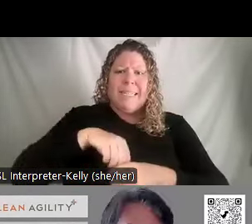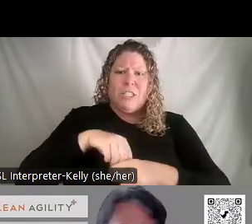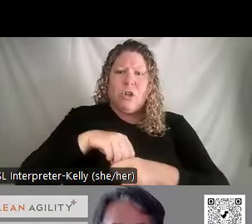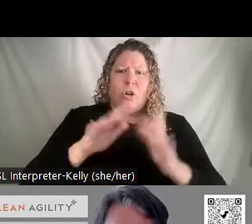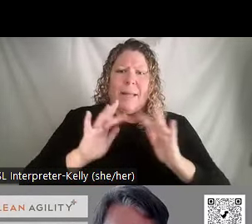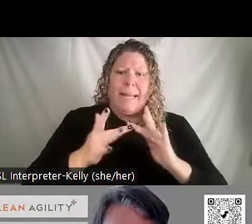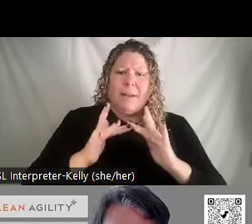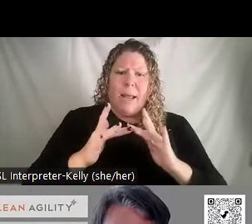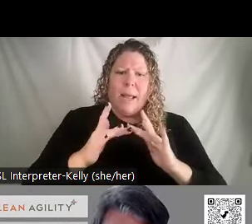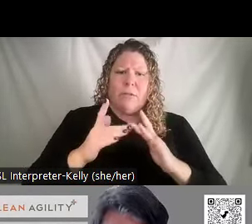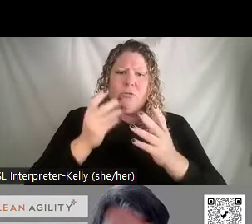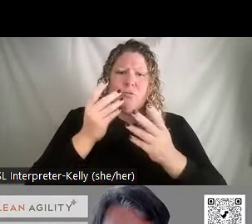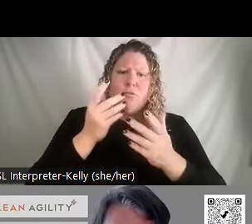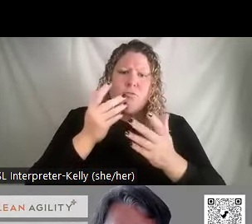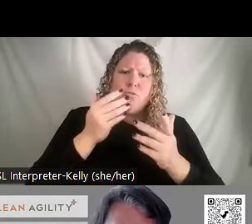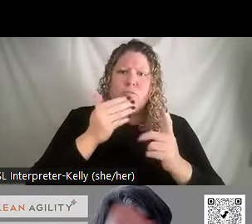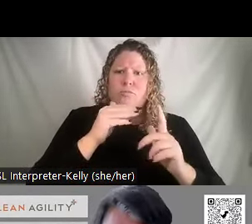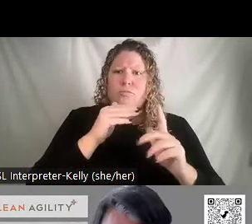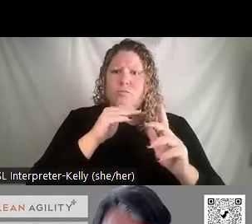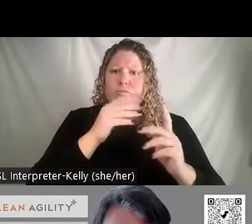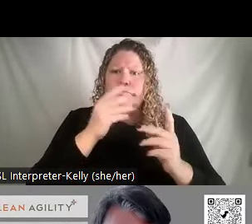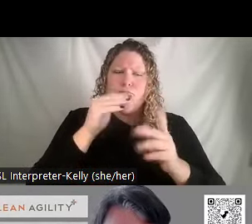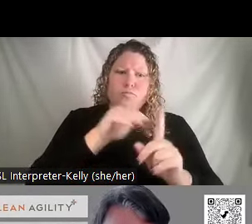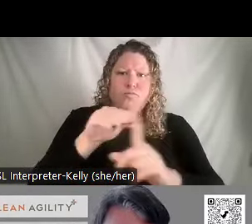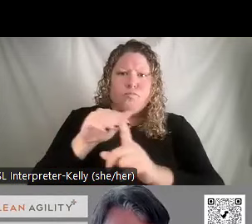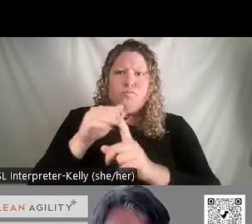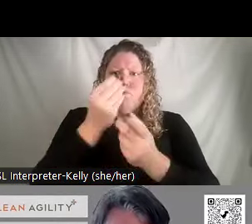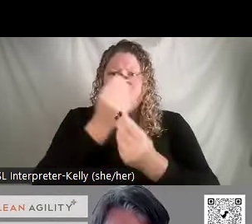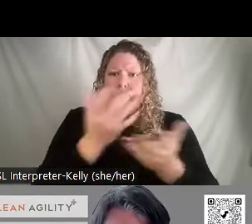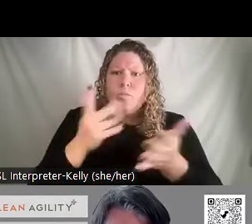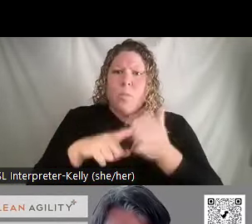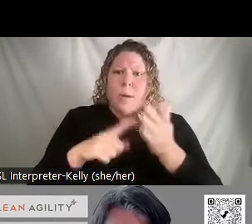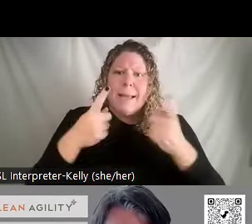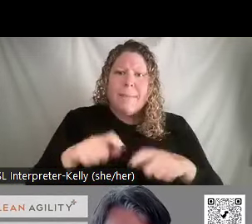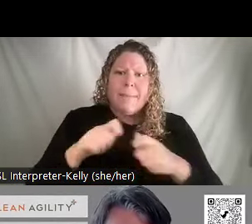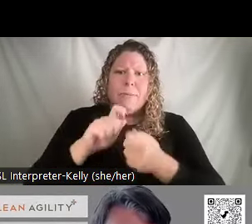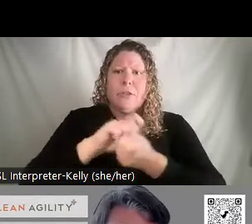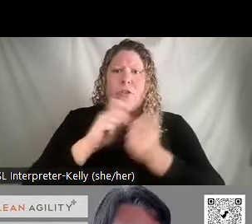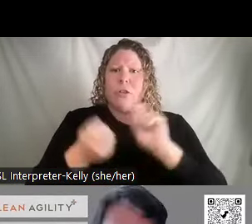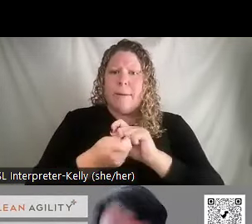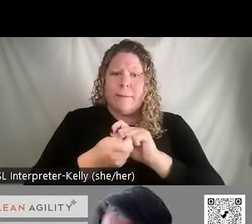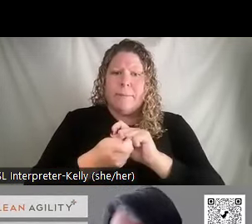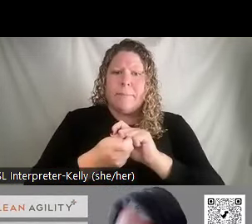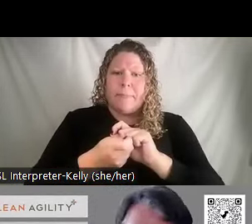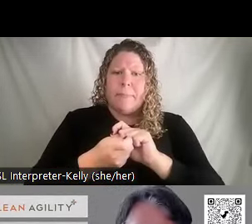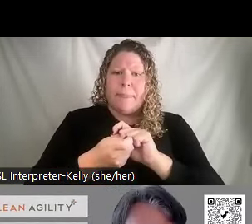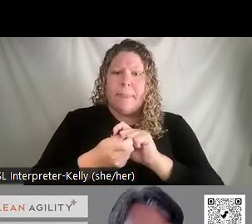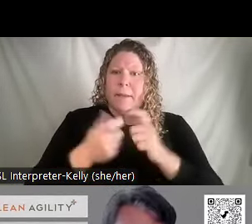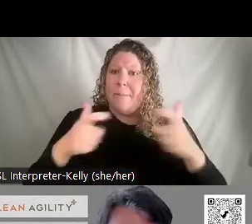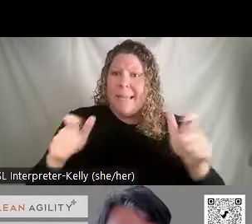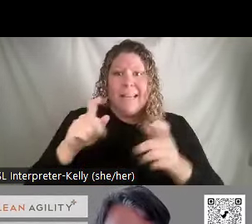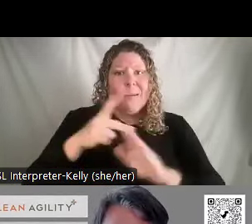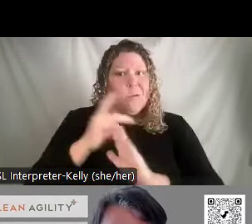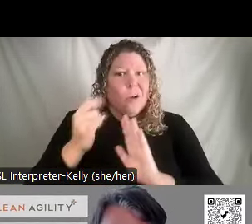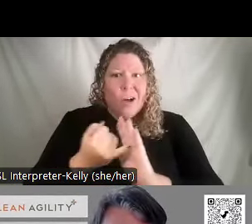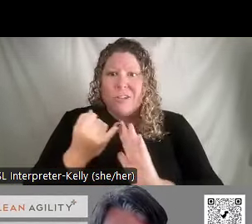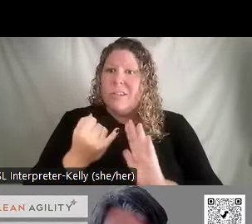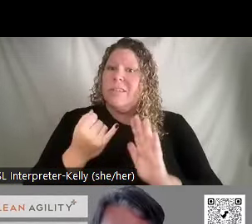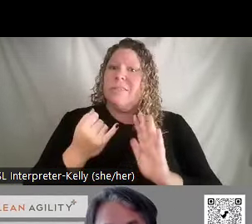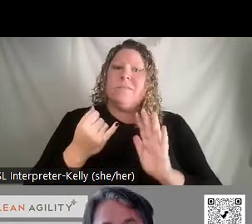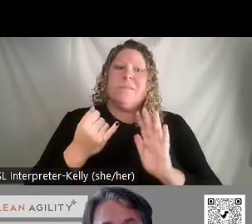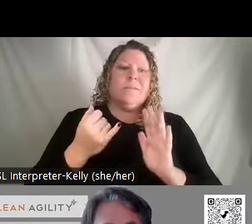people what the changes are that are happening in this workplace with this big project. And because they're about to go for the spring school break